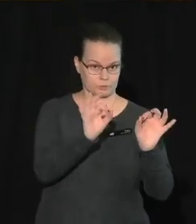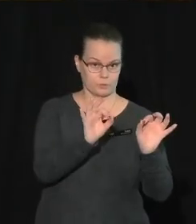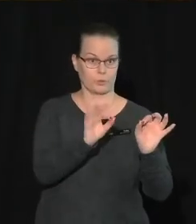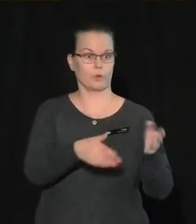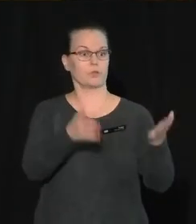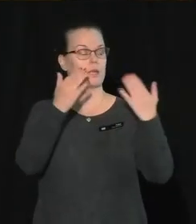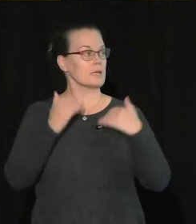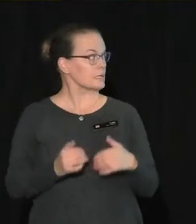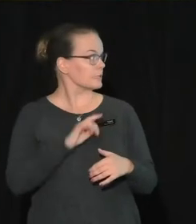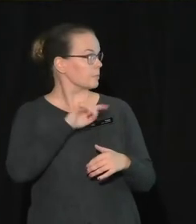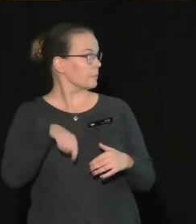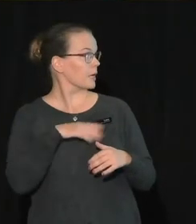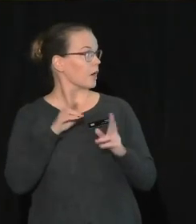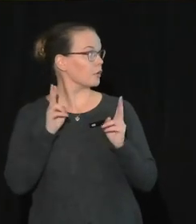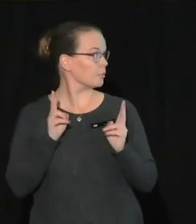have some